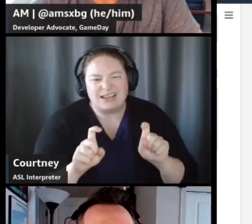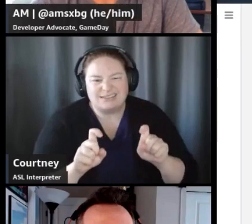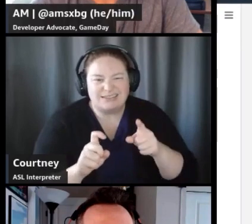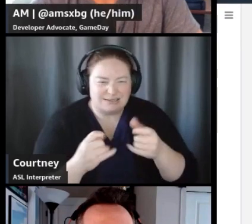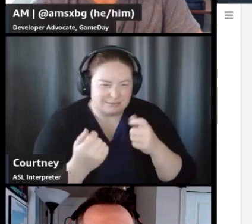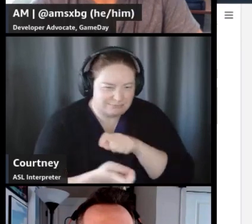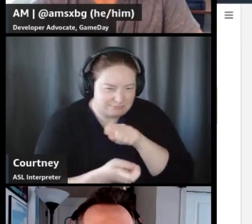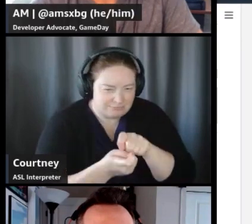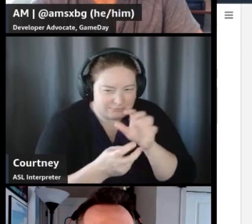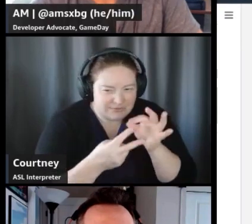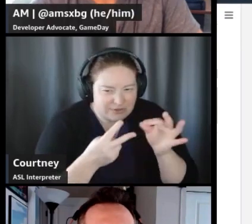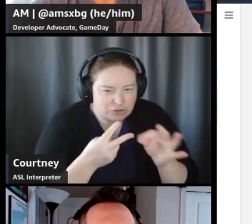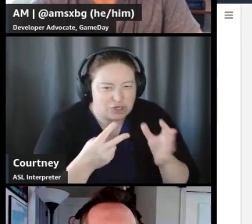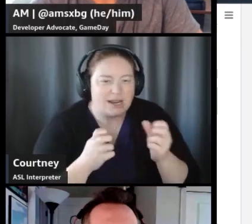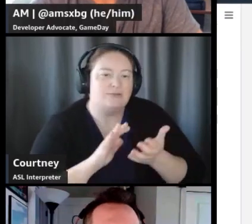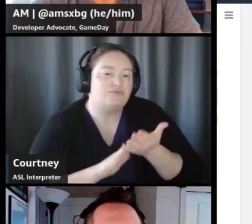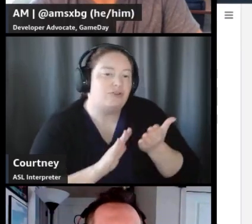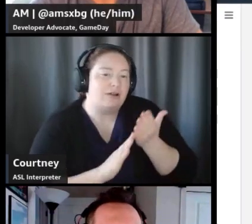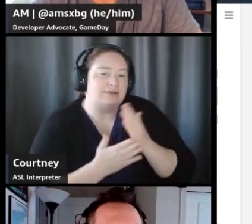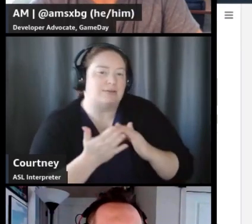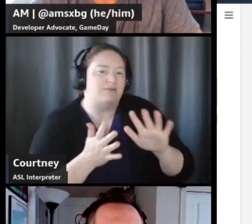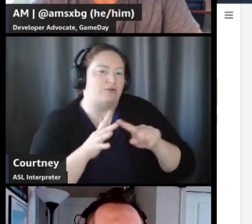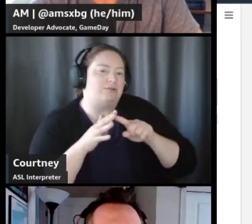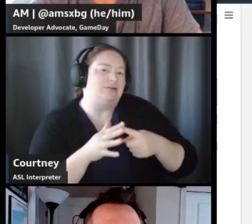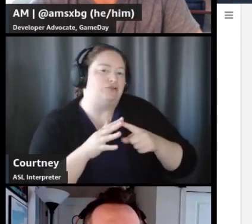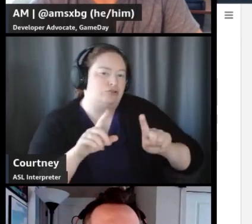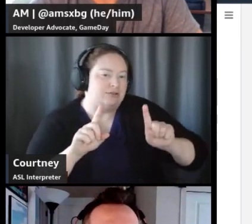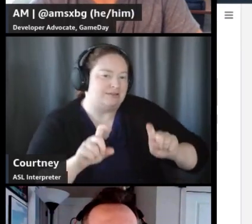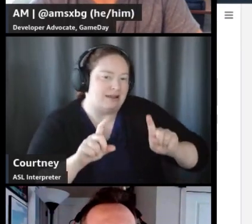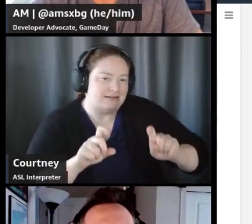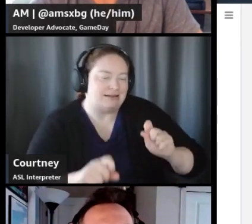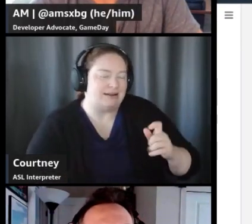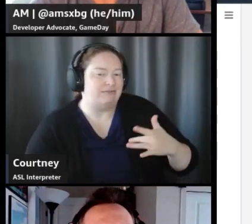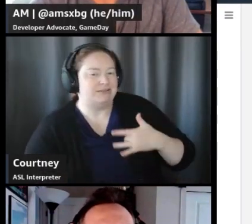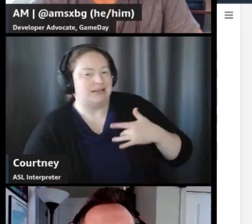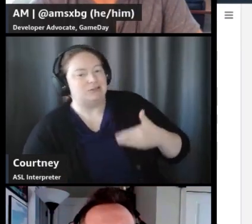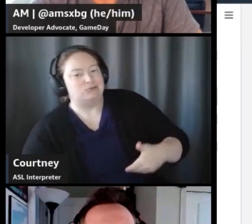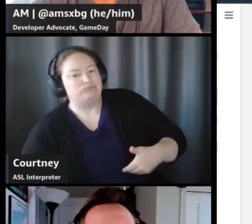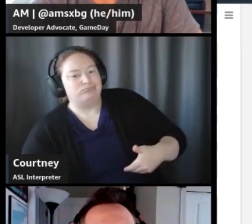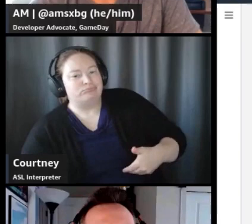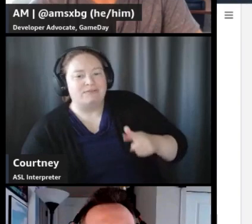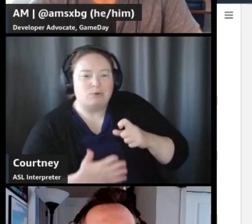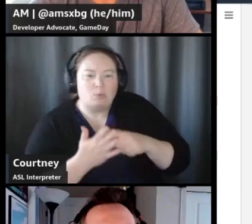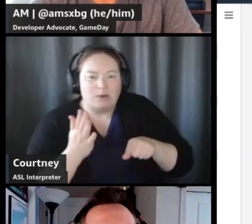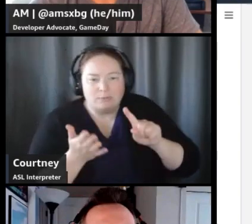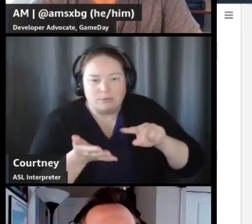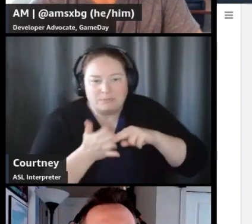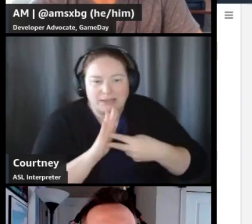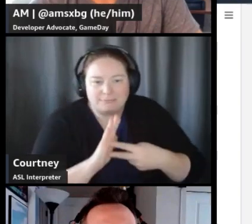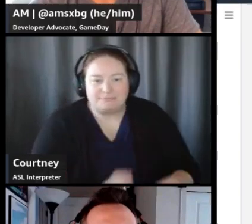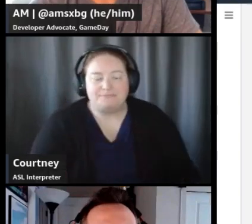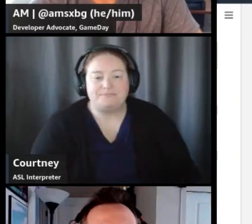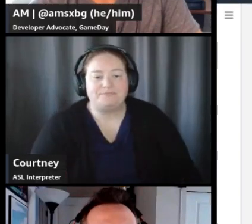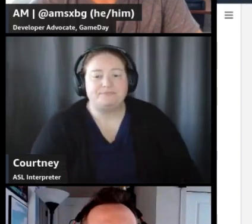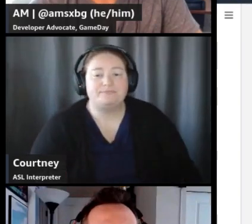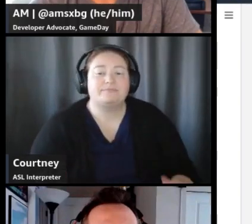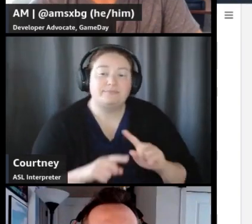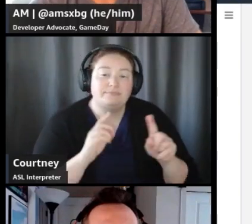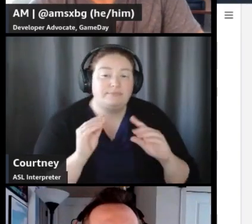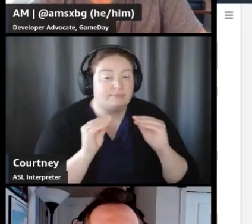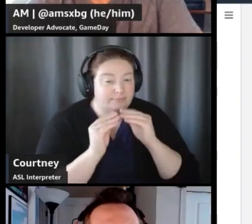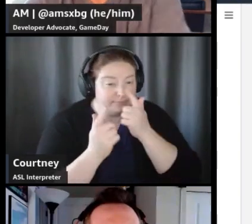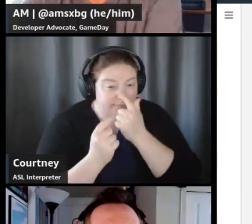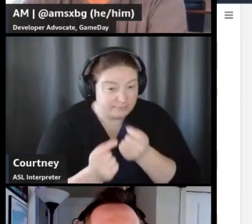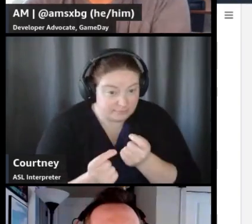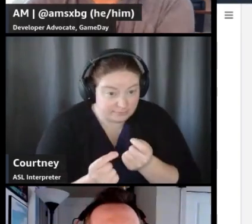and also run some of your initial tests and get a sense of what this would mean, right? But the more interesting bit where I can